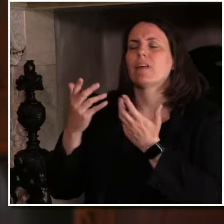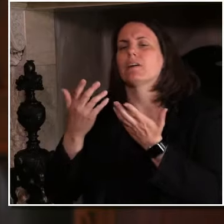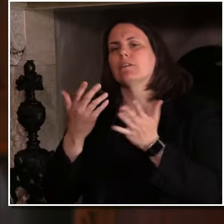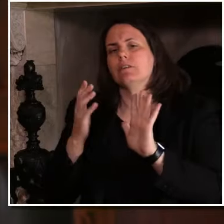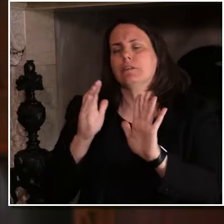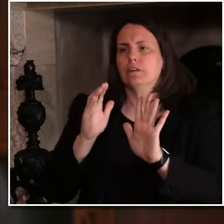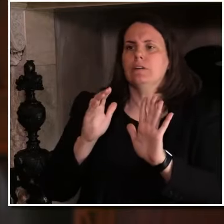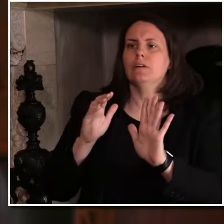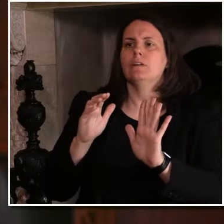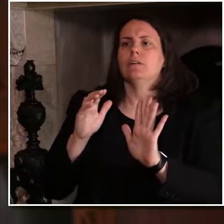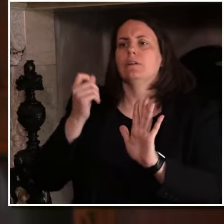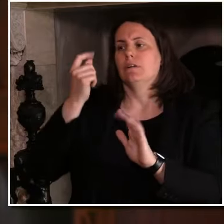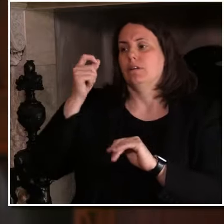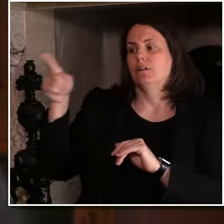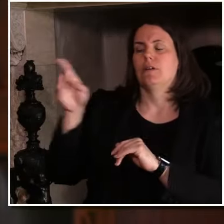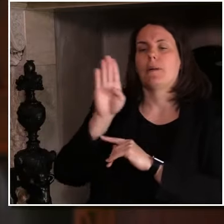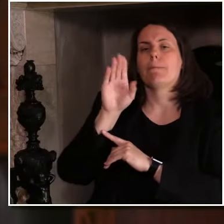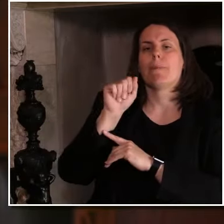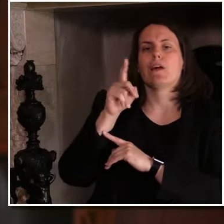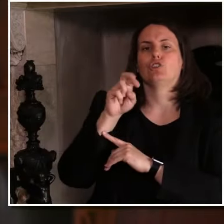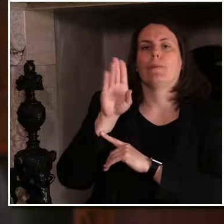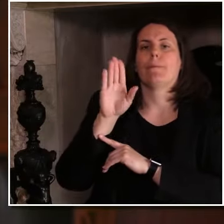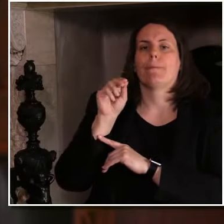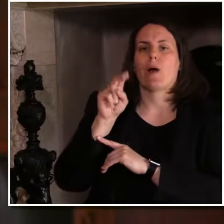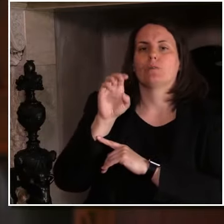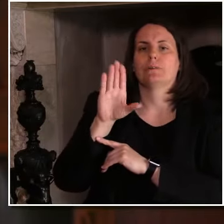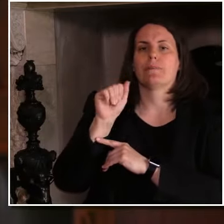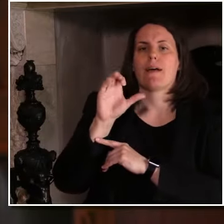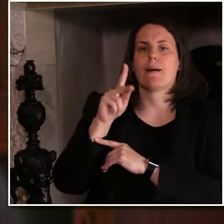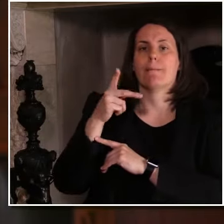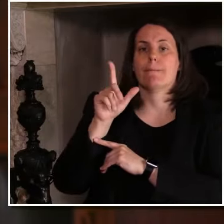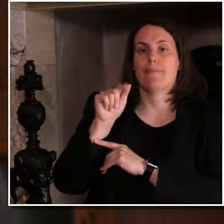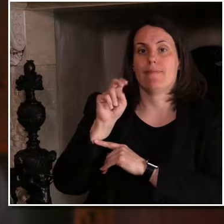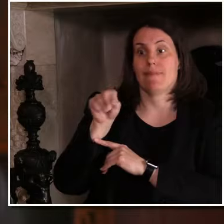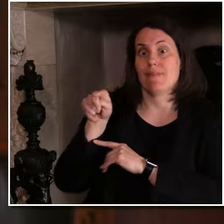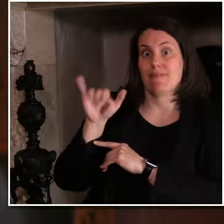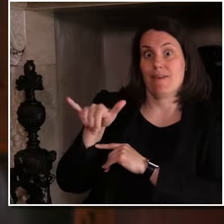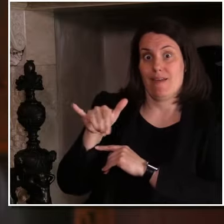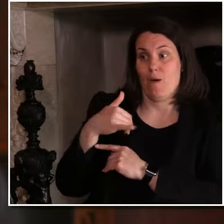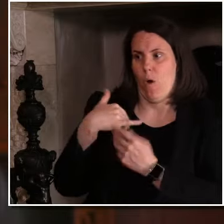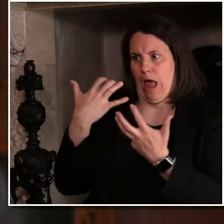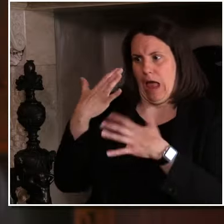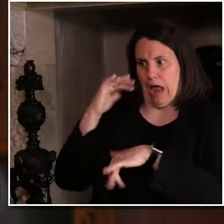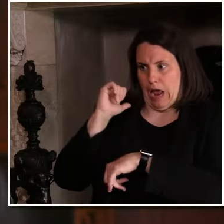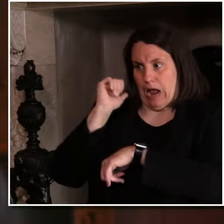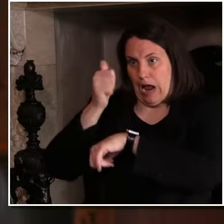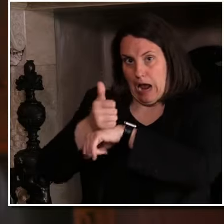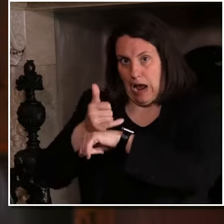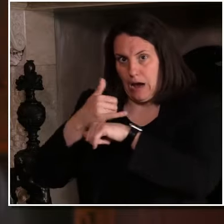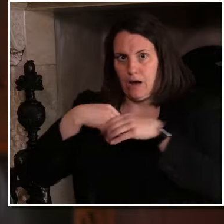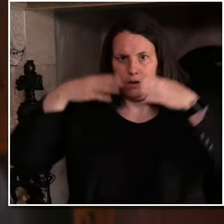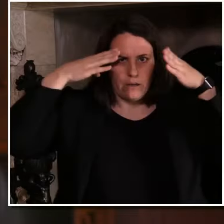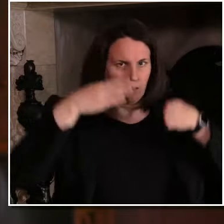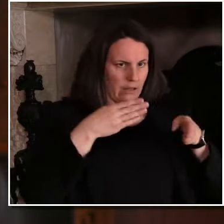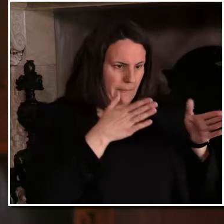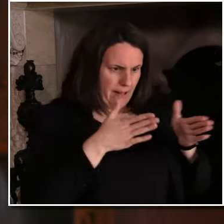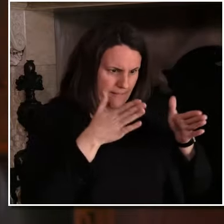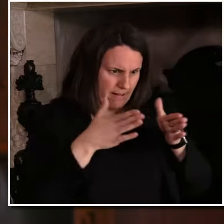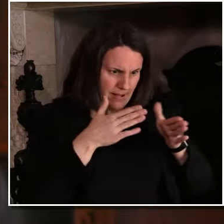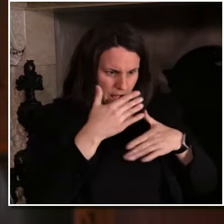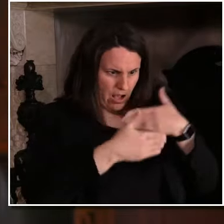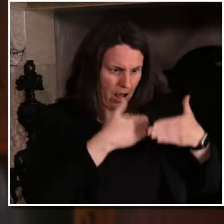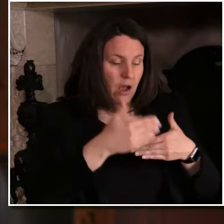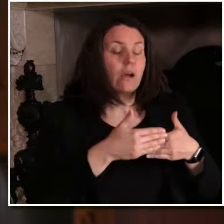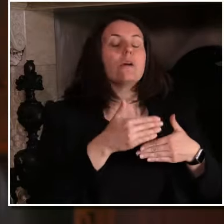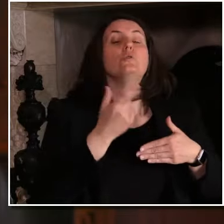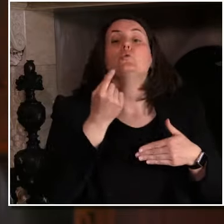Badger Bounce Back to think about how to scale up this workforce in an efficient and high quality